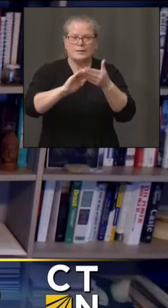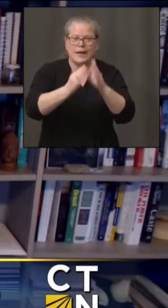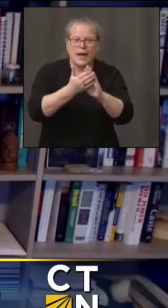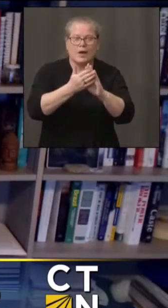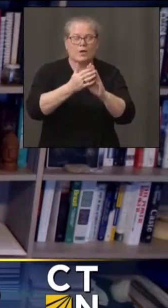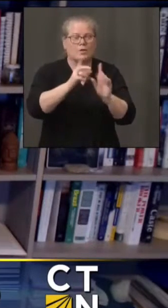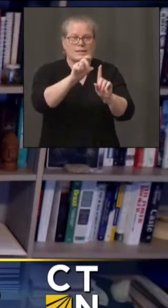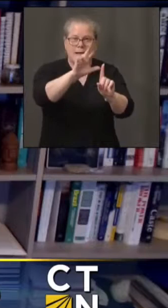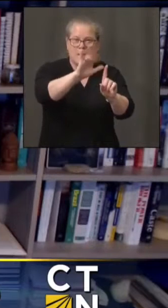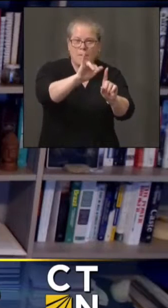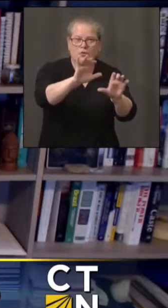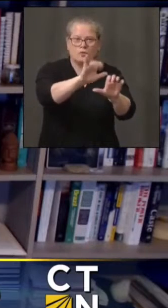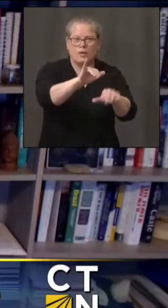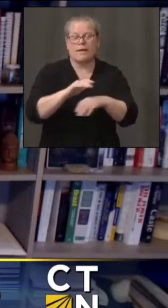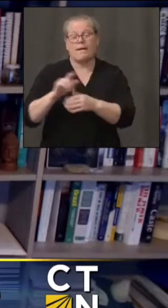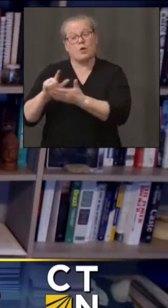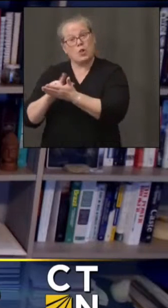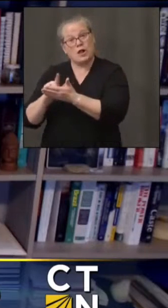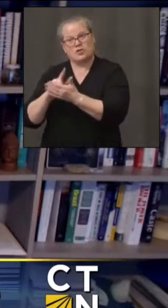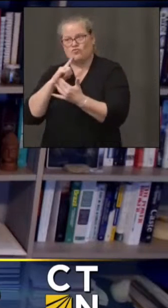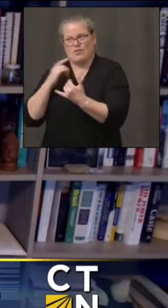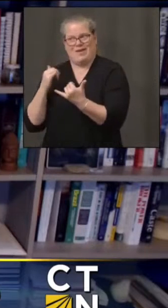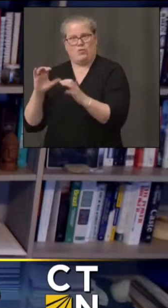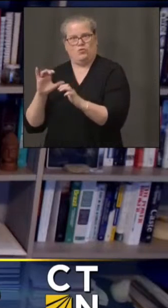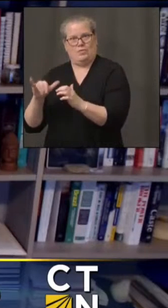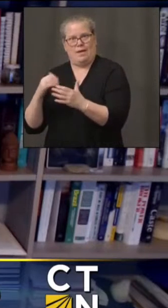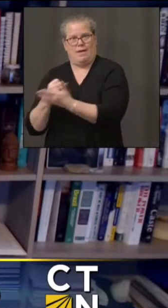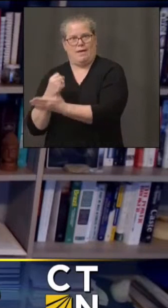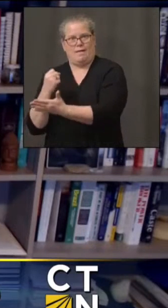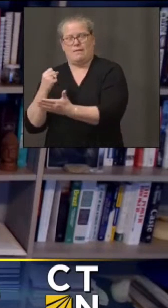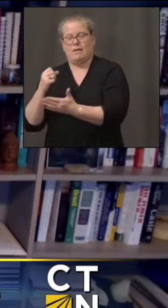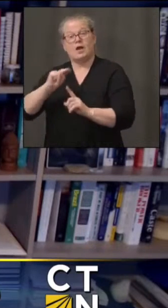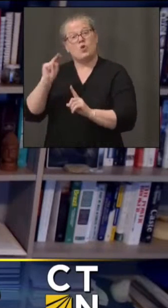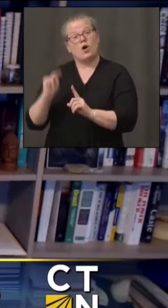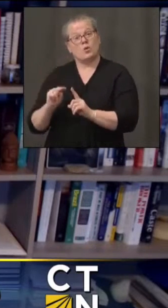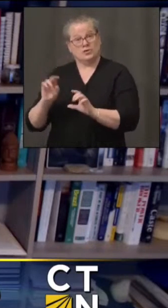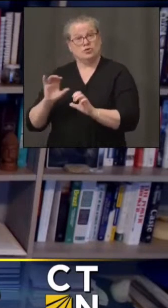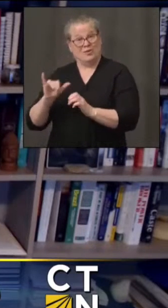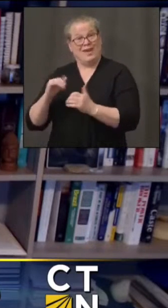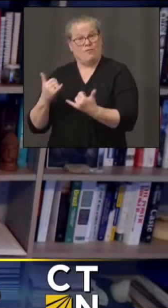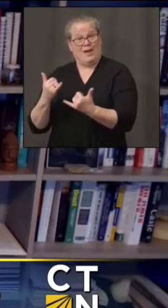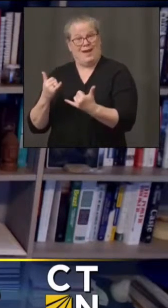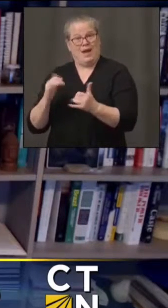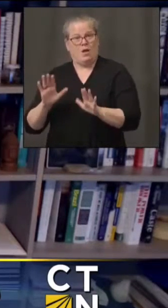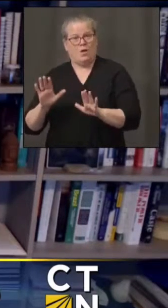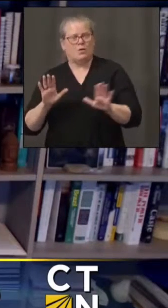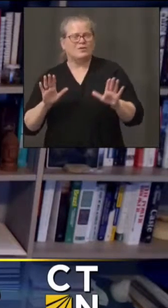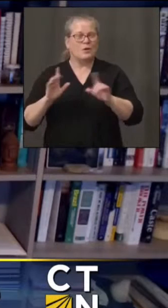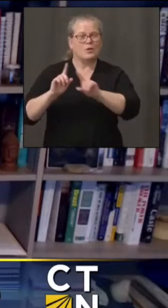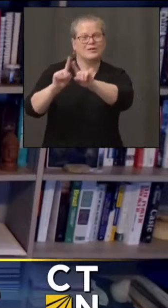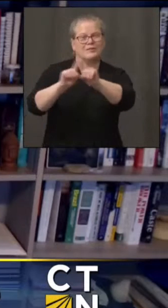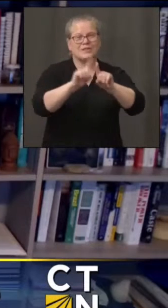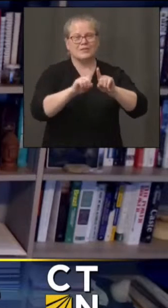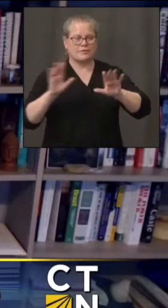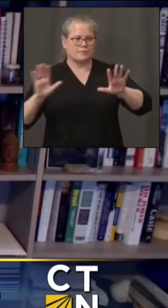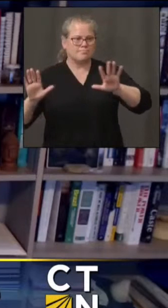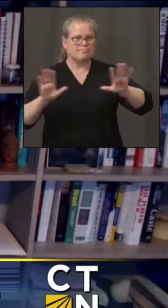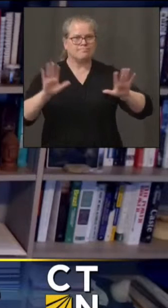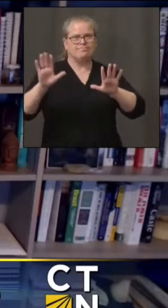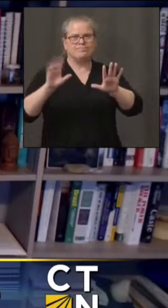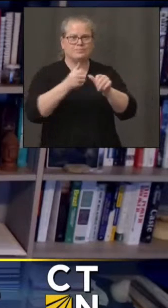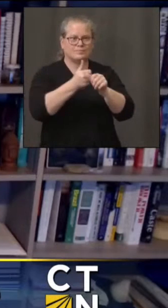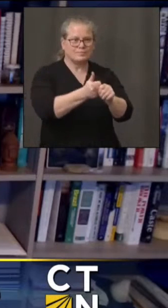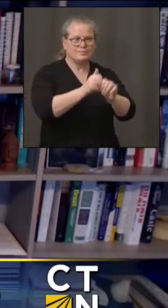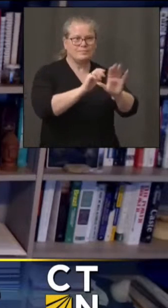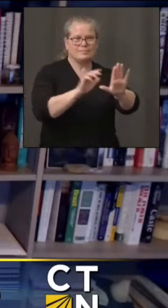what New London is doing right now, and Norwich is doing. Each of these places are very different, and the actions